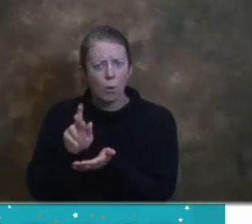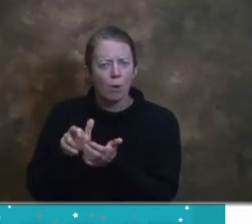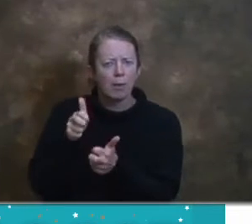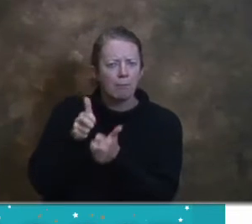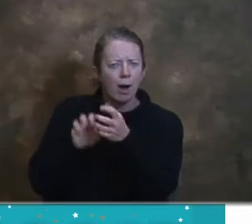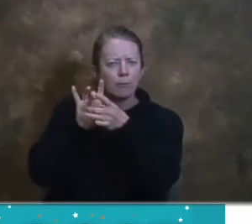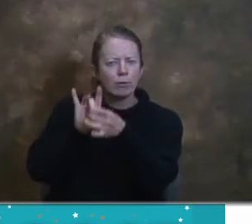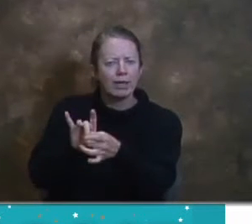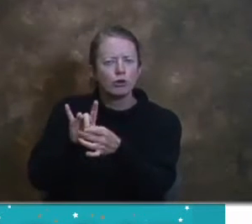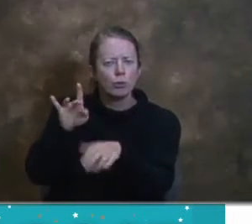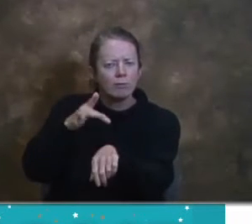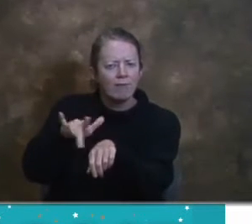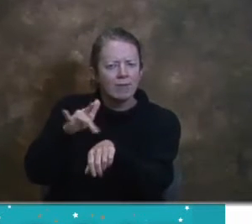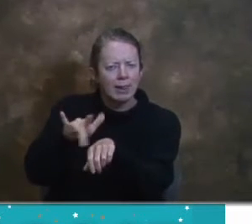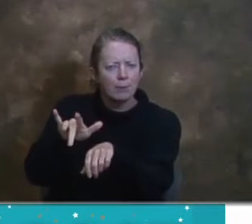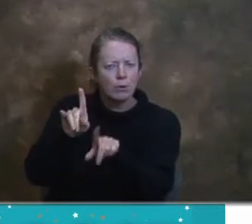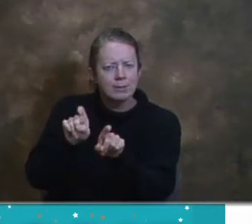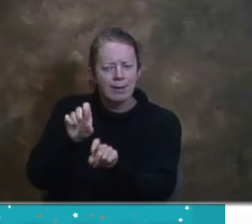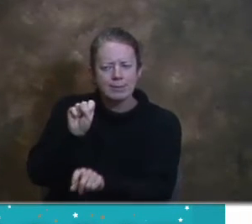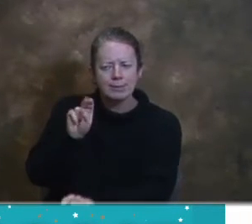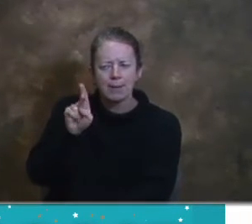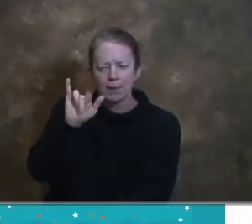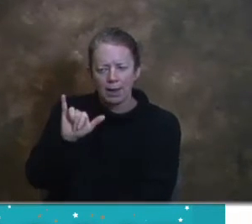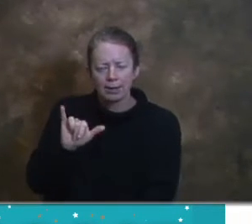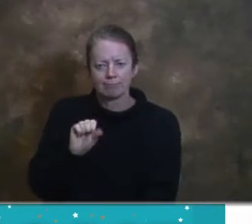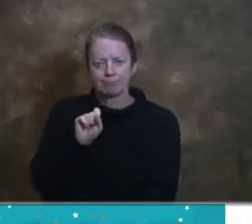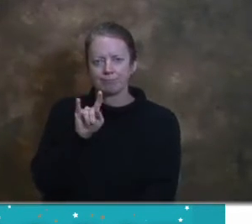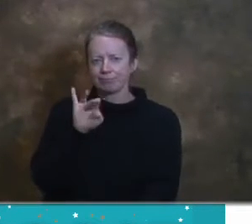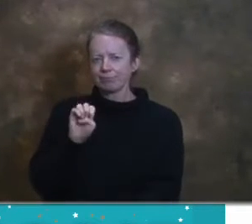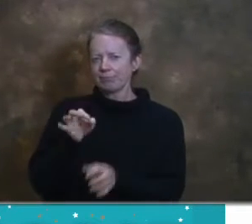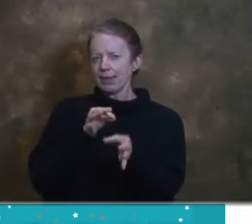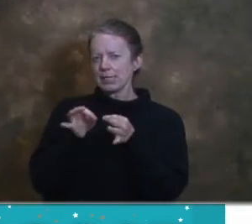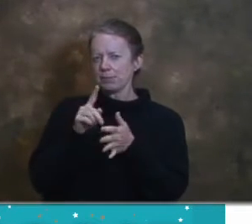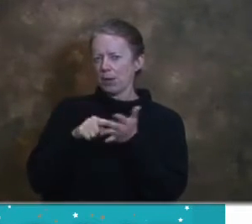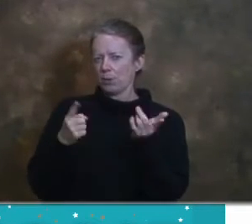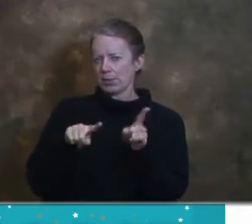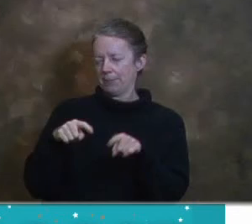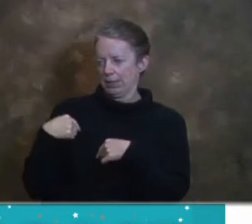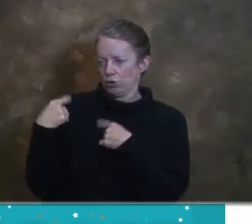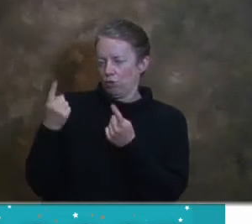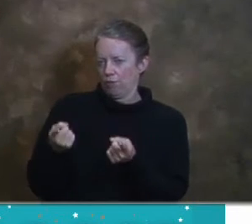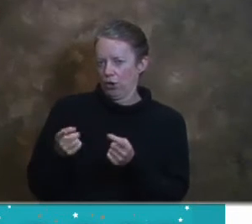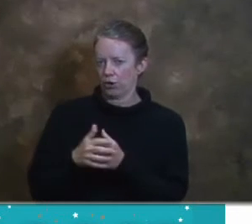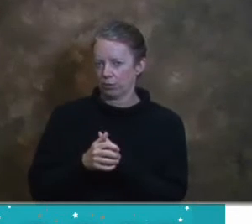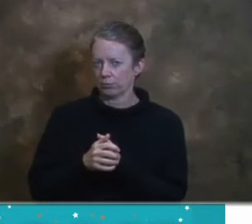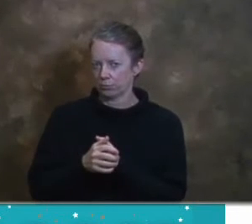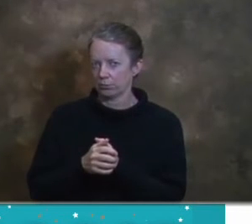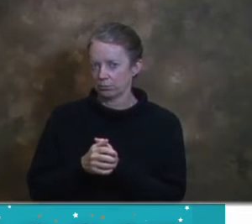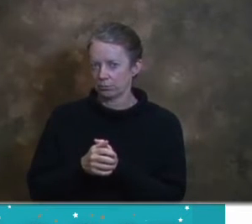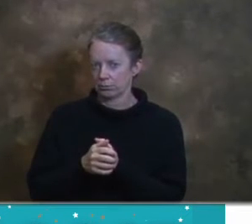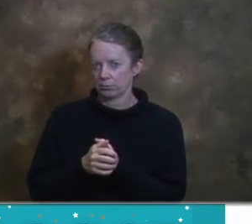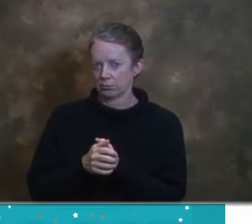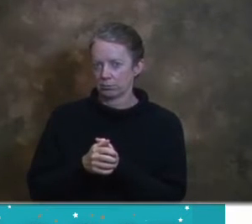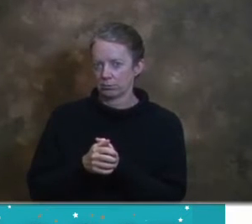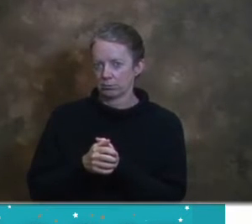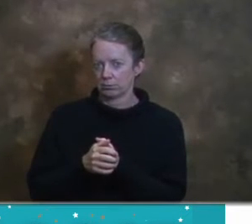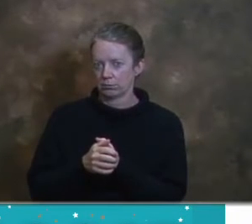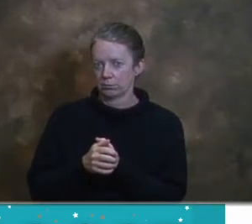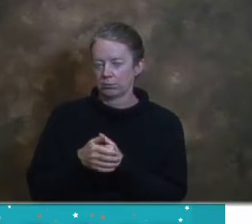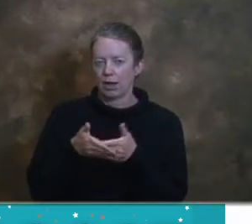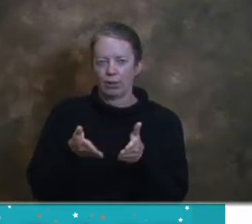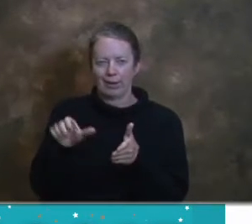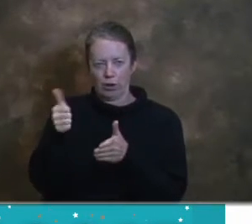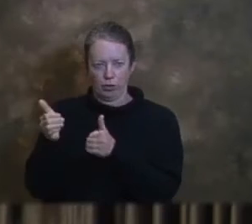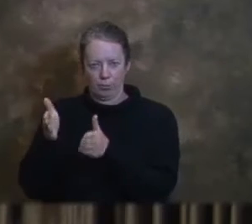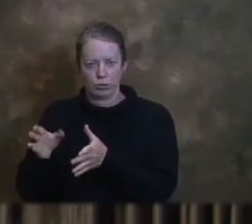than? I'll tell you about what we're doing so far, and then allow County Manager Pinder to weigh in. So